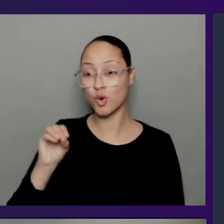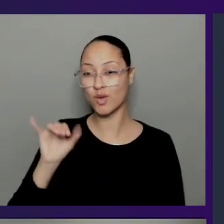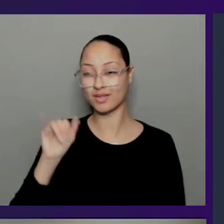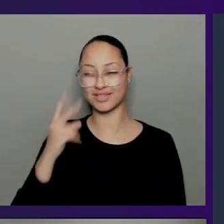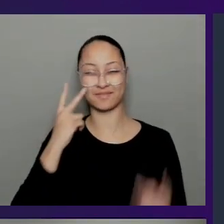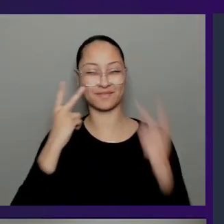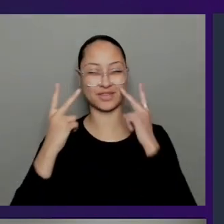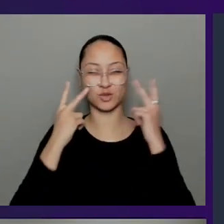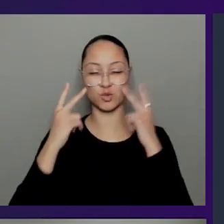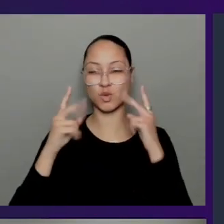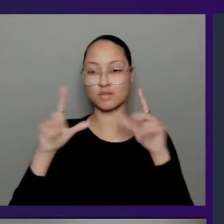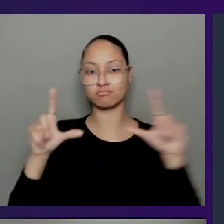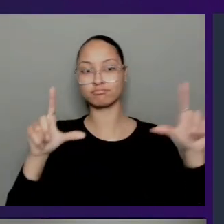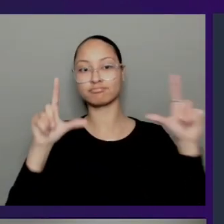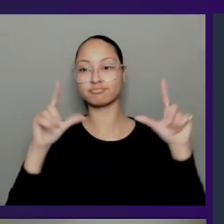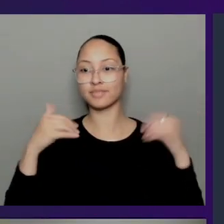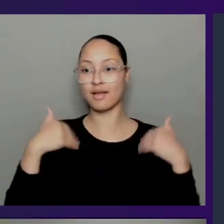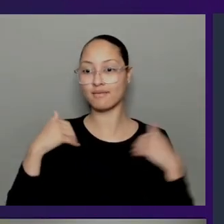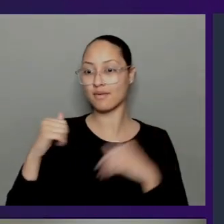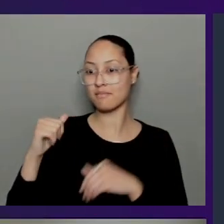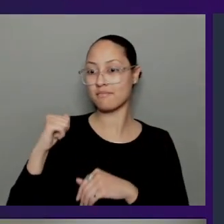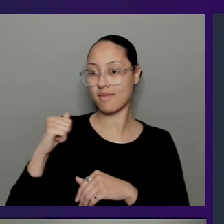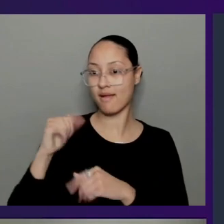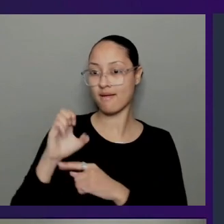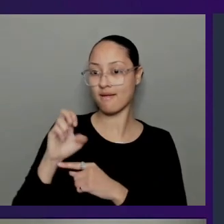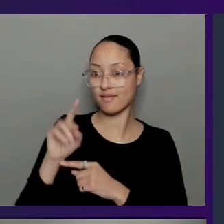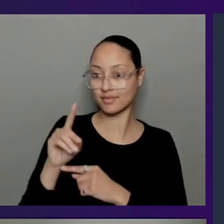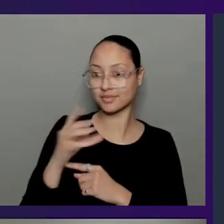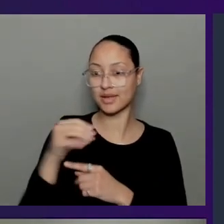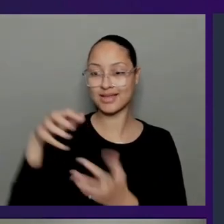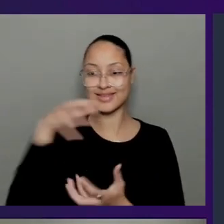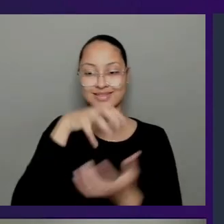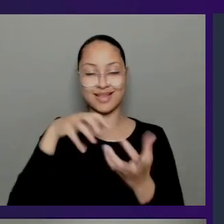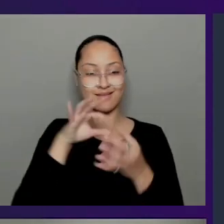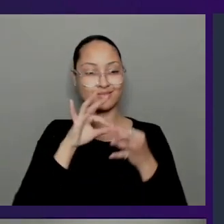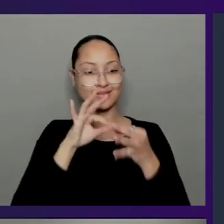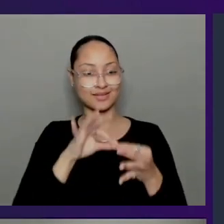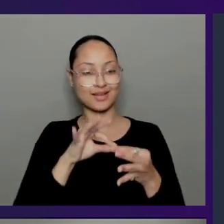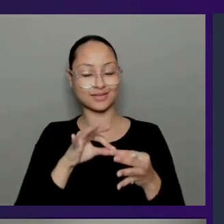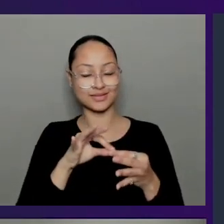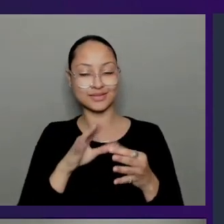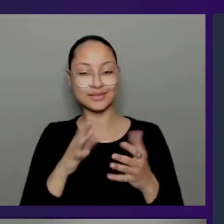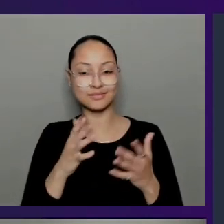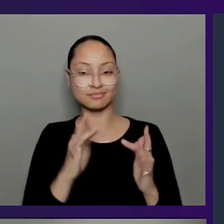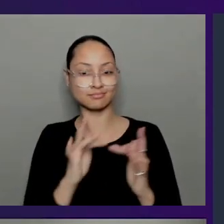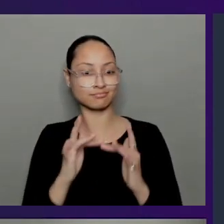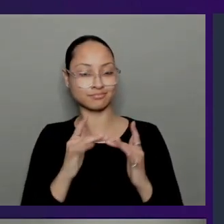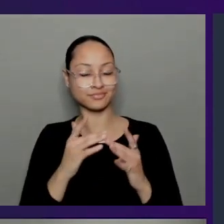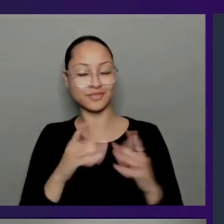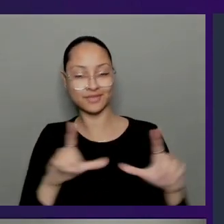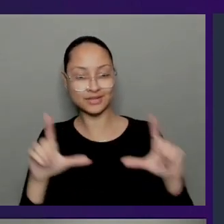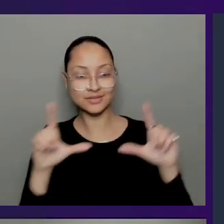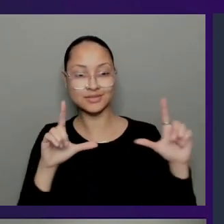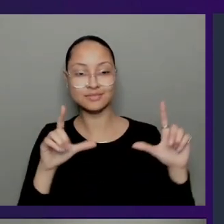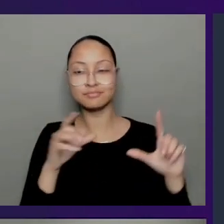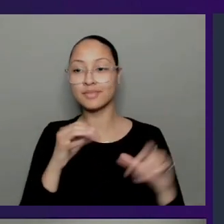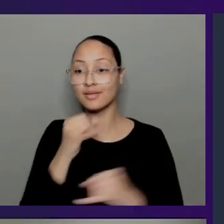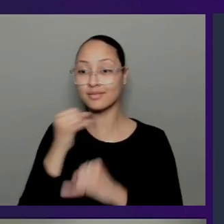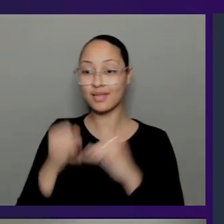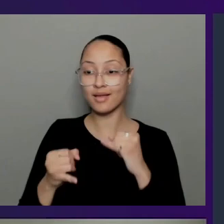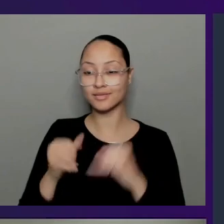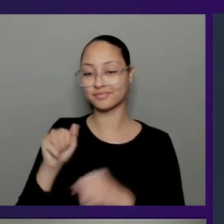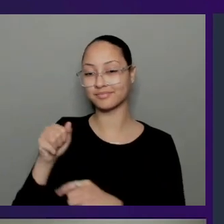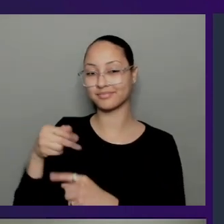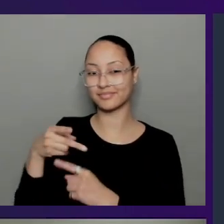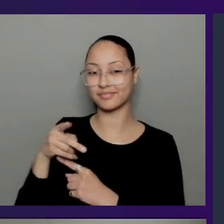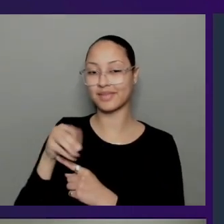backends and cloud-connected user interfaces. And last but not least, we have Amplify Hosting, which is for